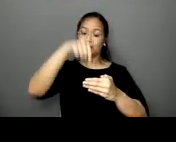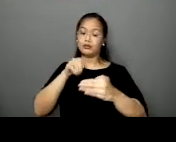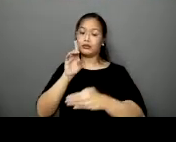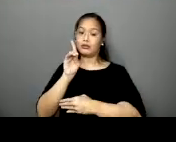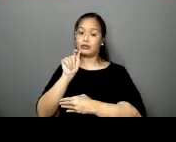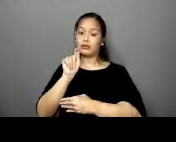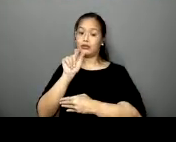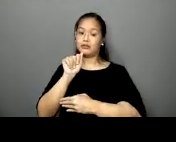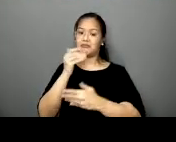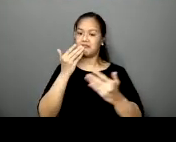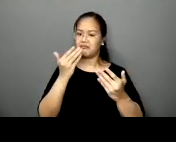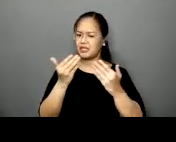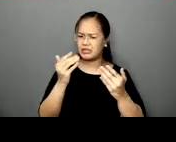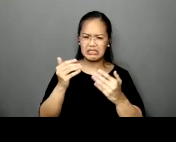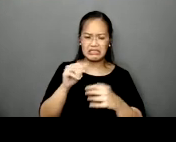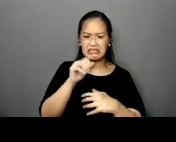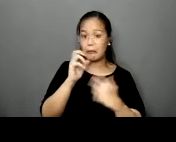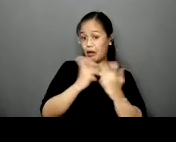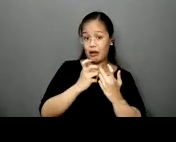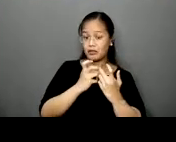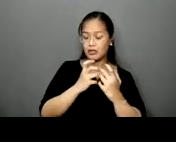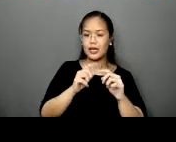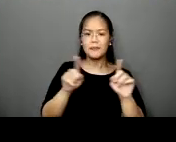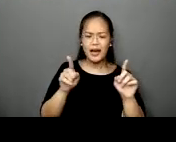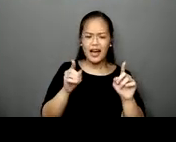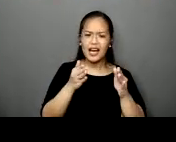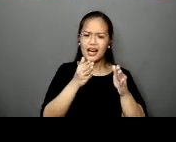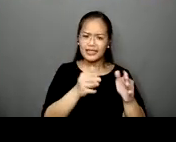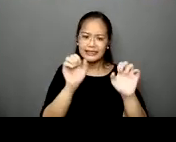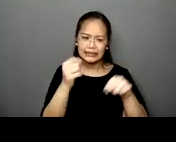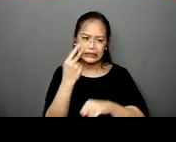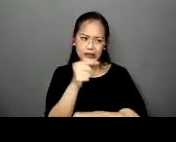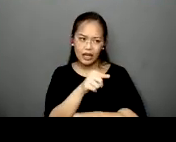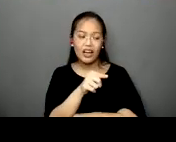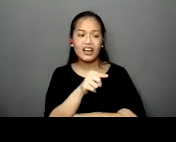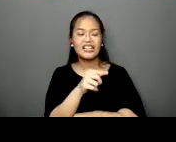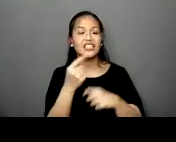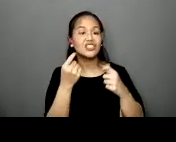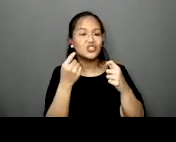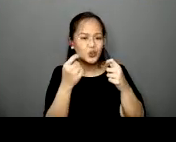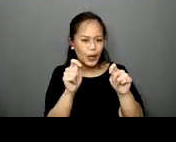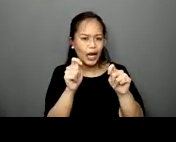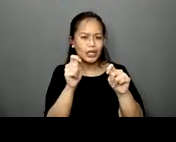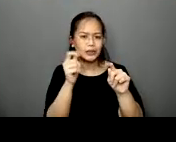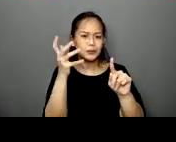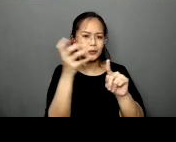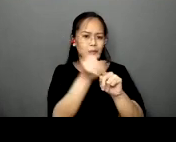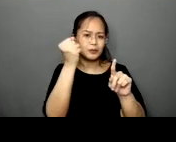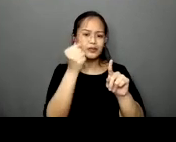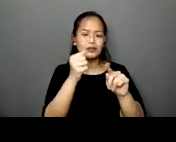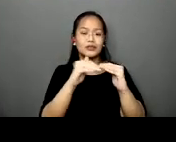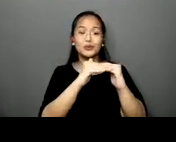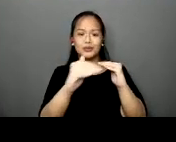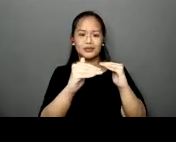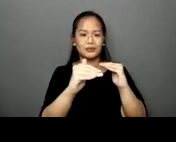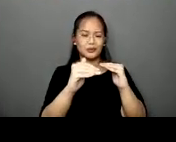line up. Okay? But it's a way of seeing a brand that is trying to take these three aspects, the economic aspect,